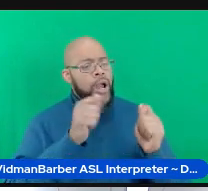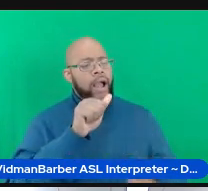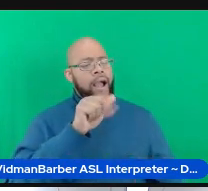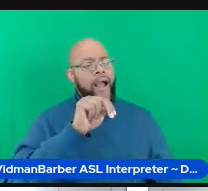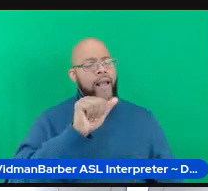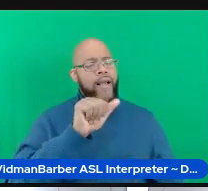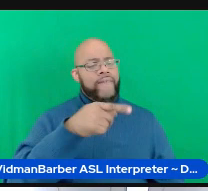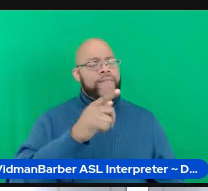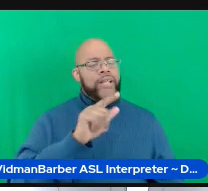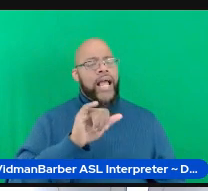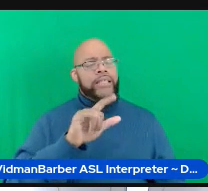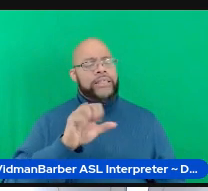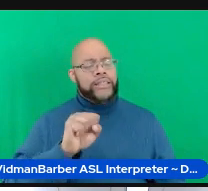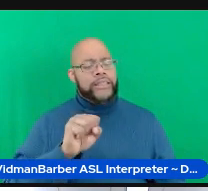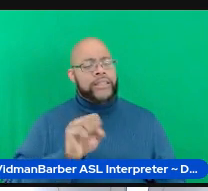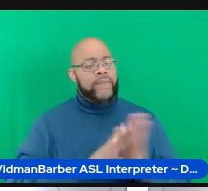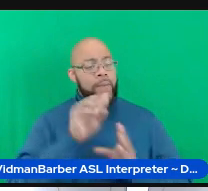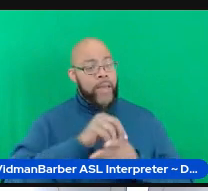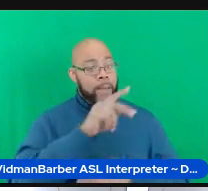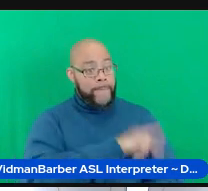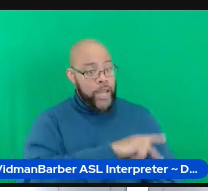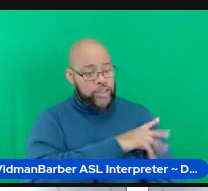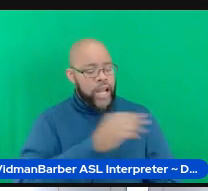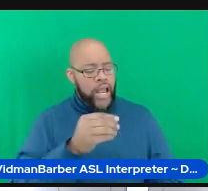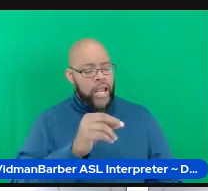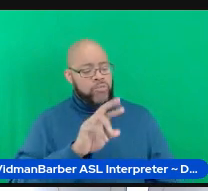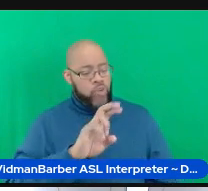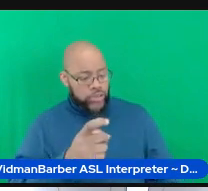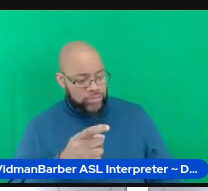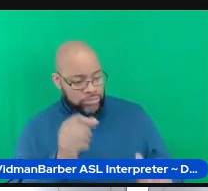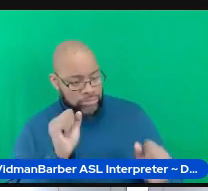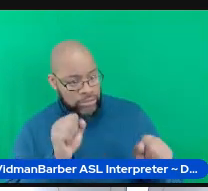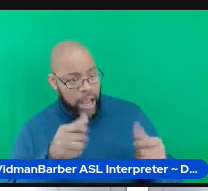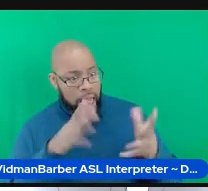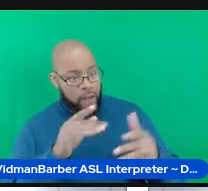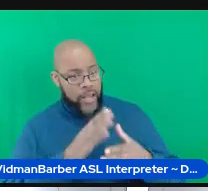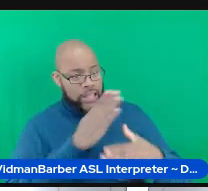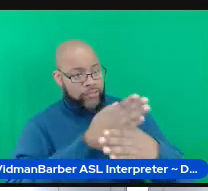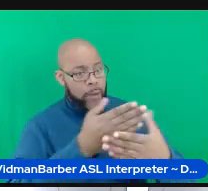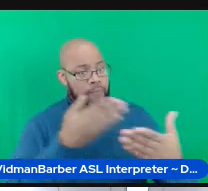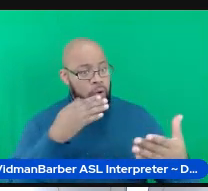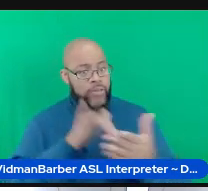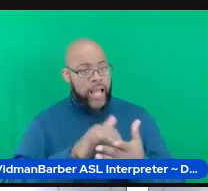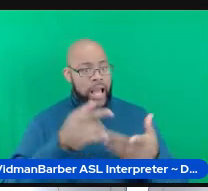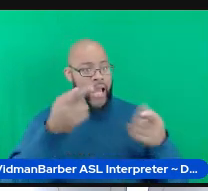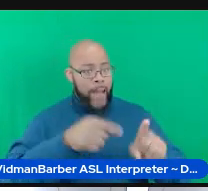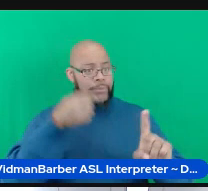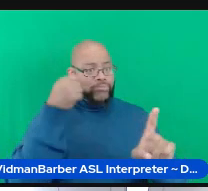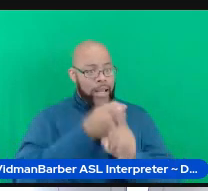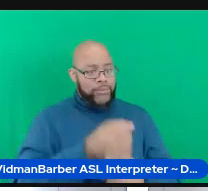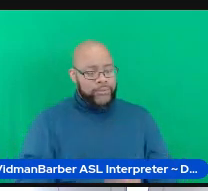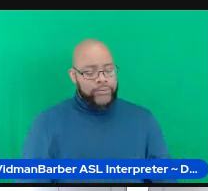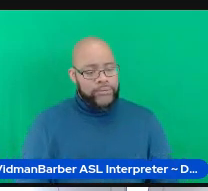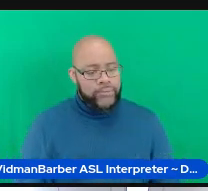develop in patients, and would a diagnostic allow an intervention before anaphylaxis happens?